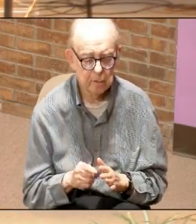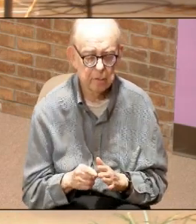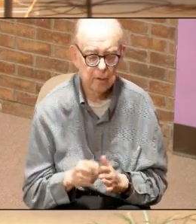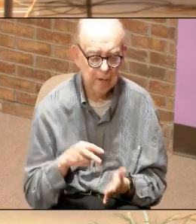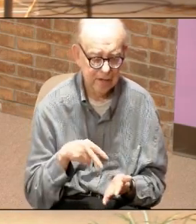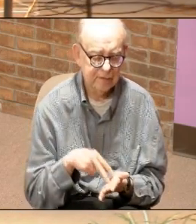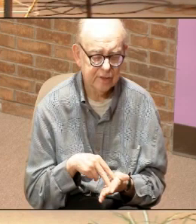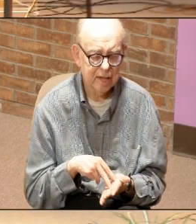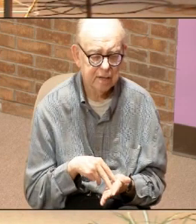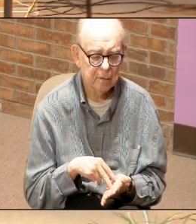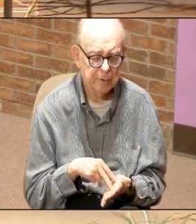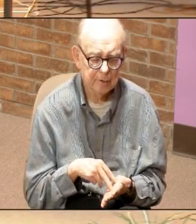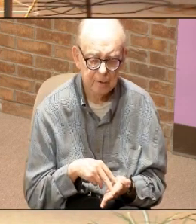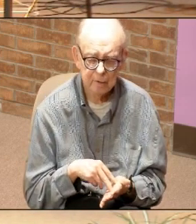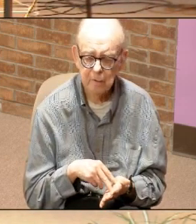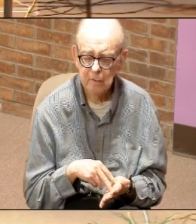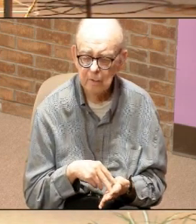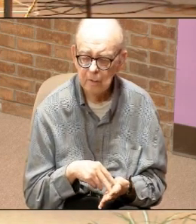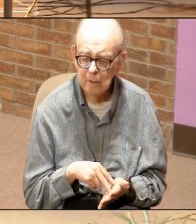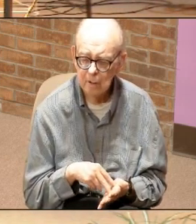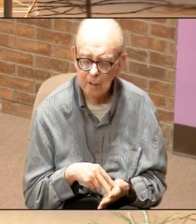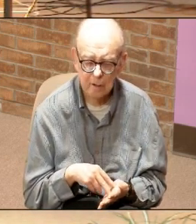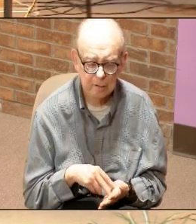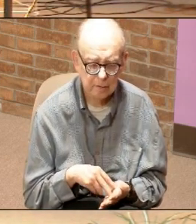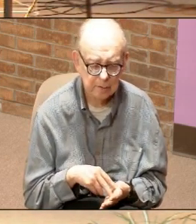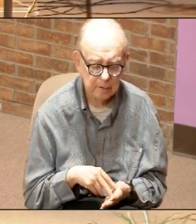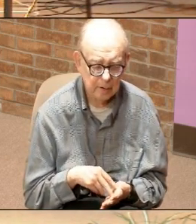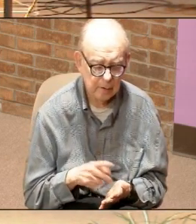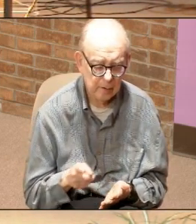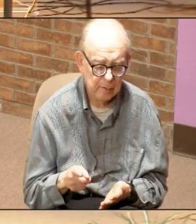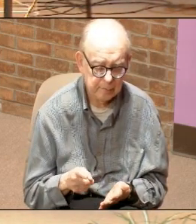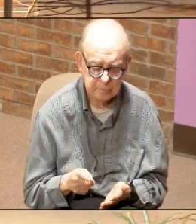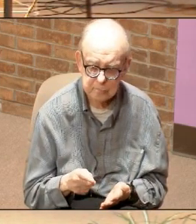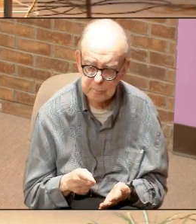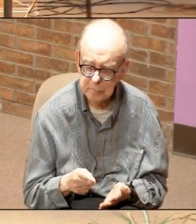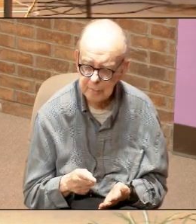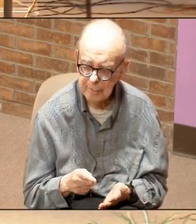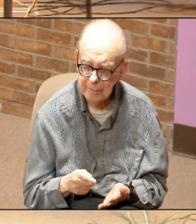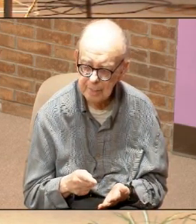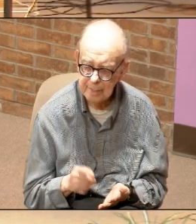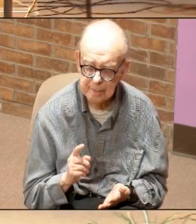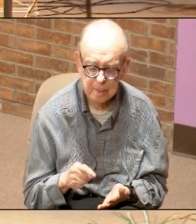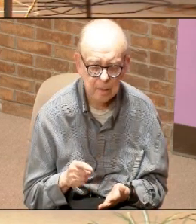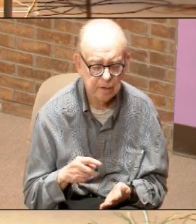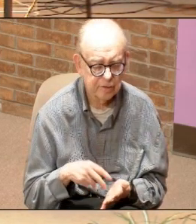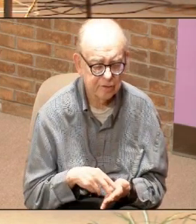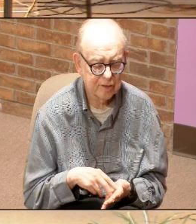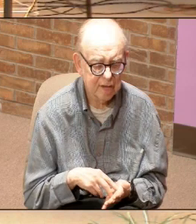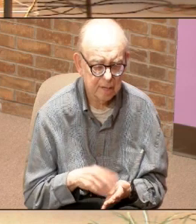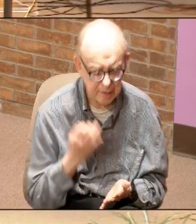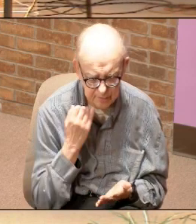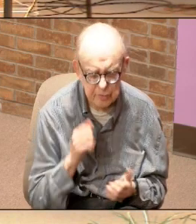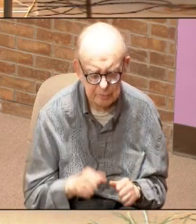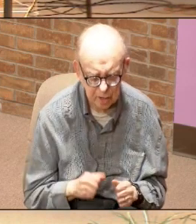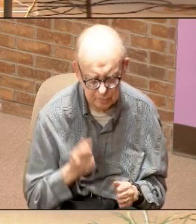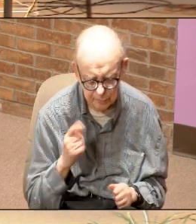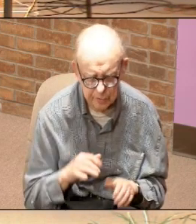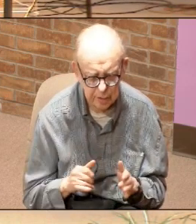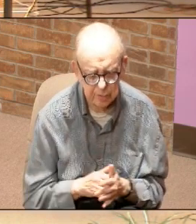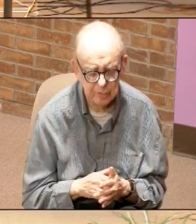you to stand up where you're at right now, if you can. I just need you to stand up.